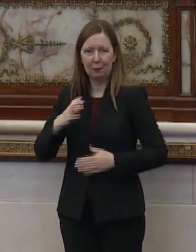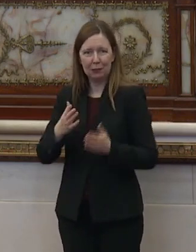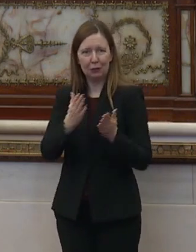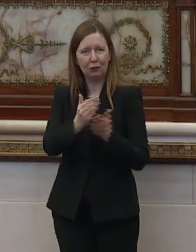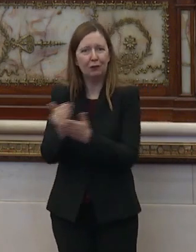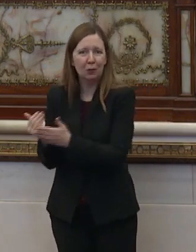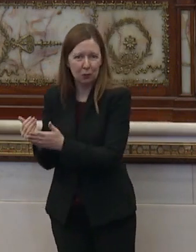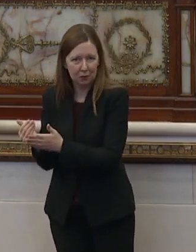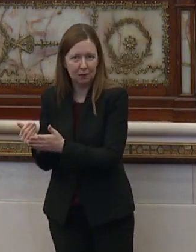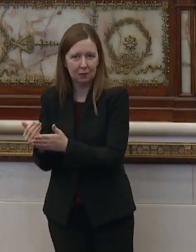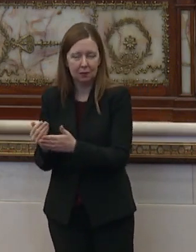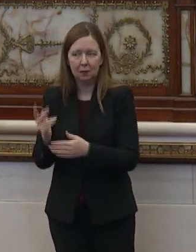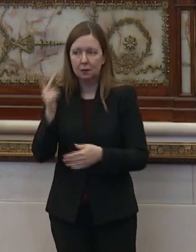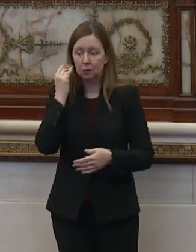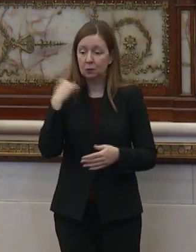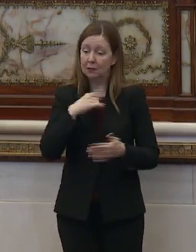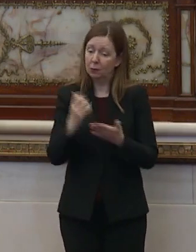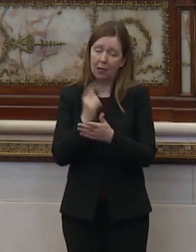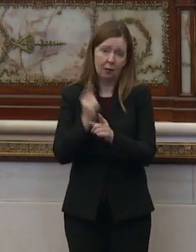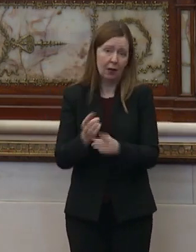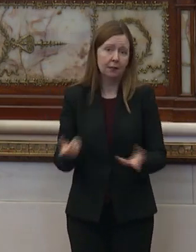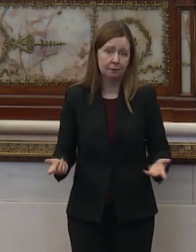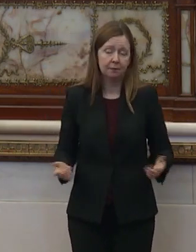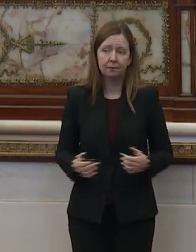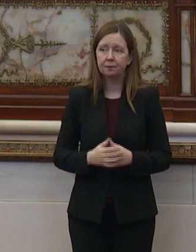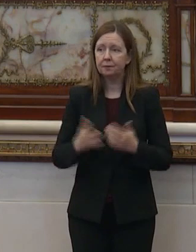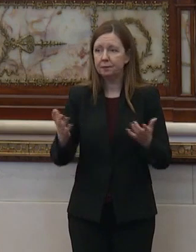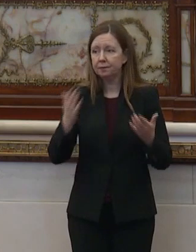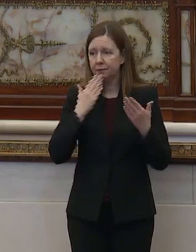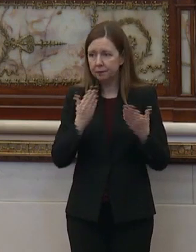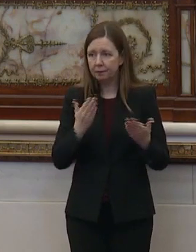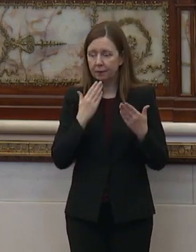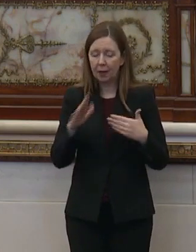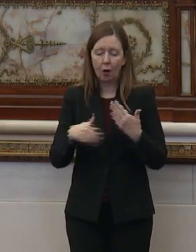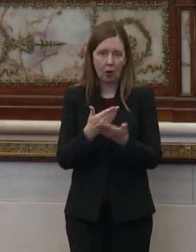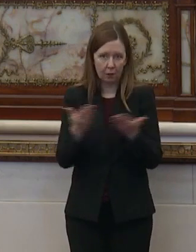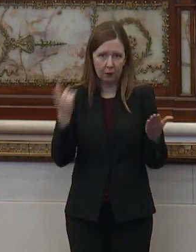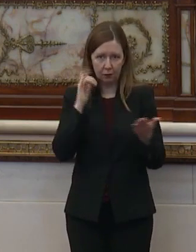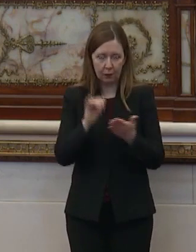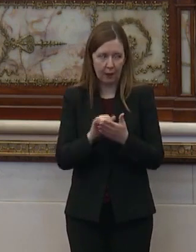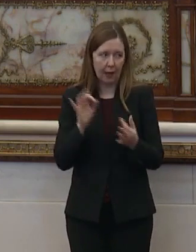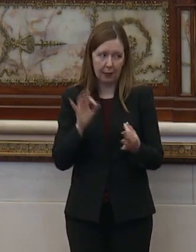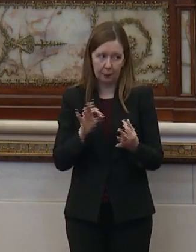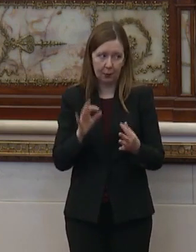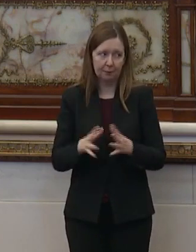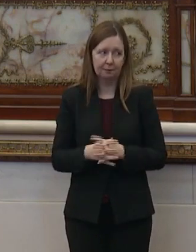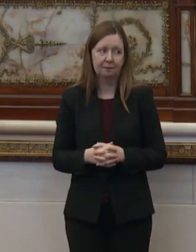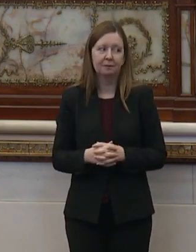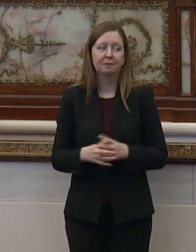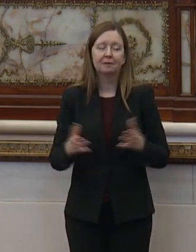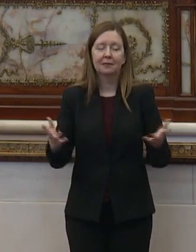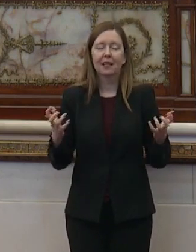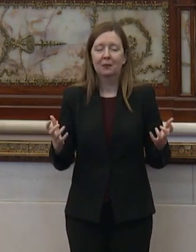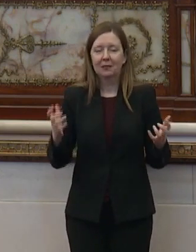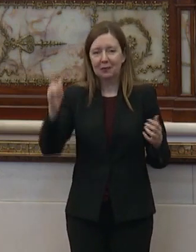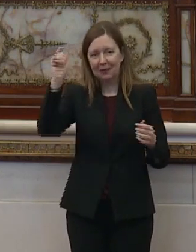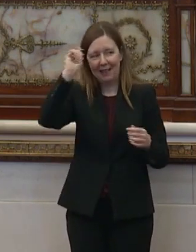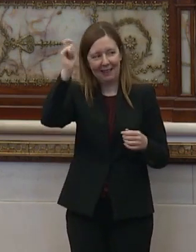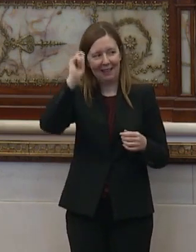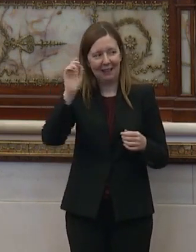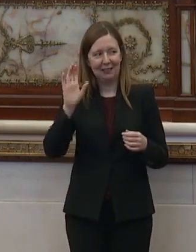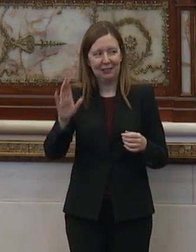reviews to see if we got it right. So I want to thank you all for that input. And I just want to acknowledge